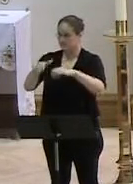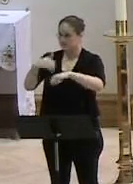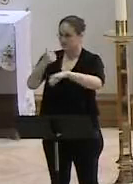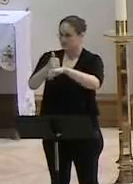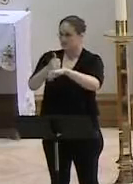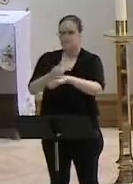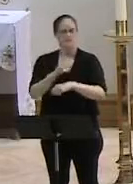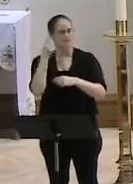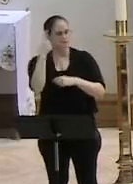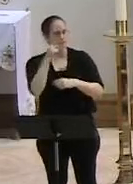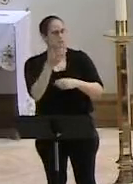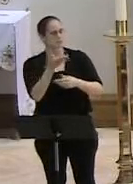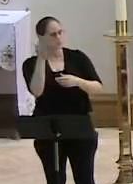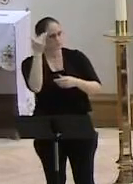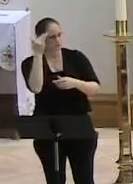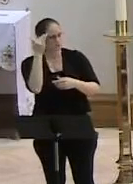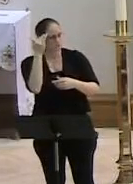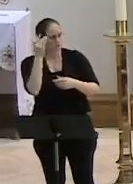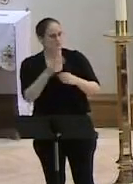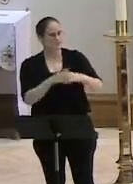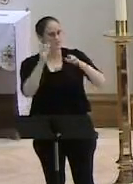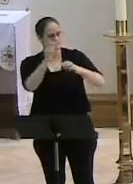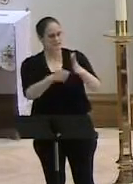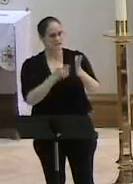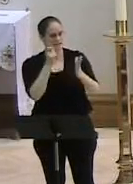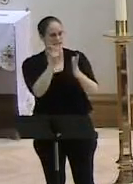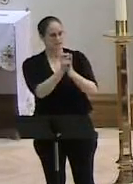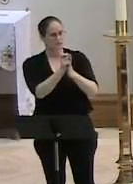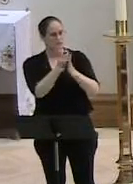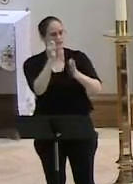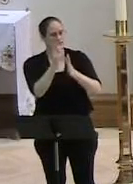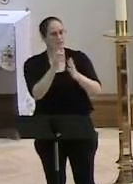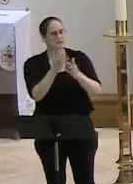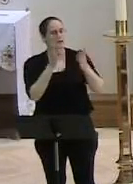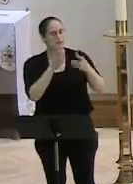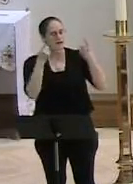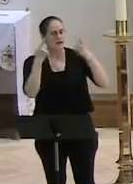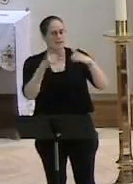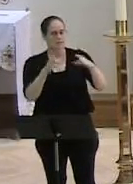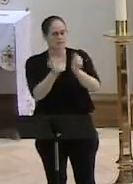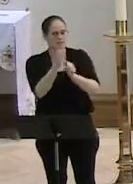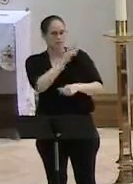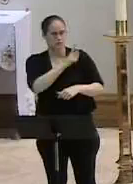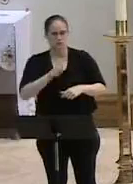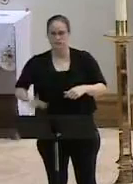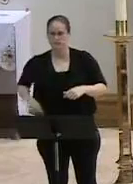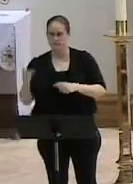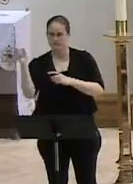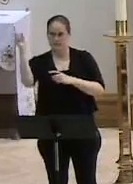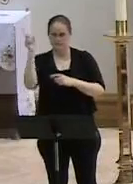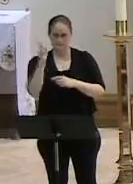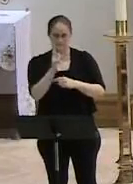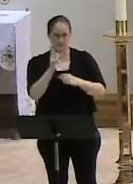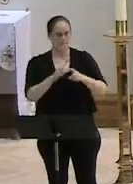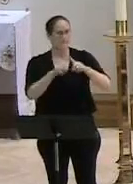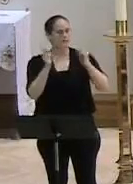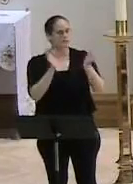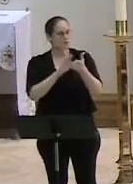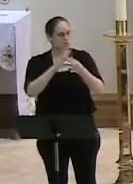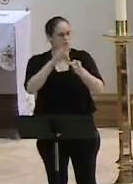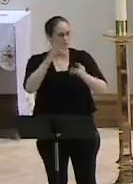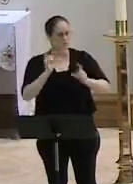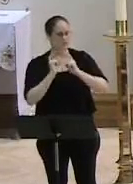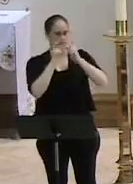the time or seasons that the Father has established by his own authority, but you will receive power when the Holy Spirit